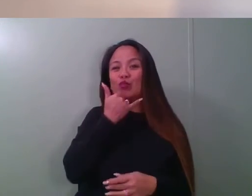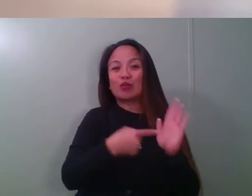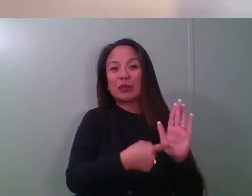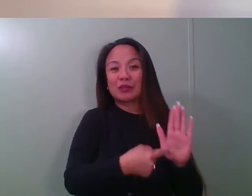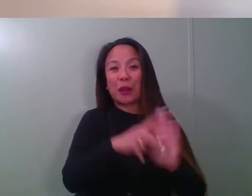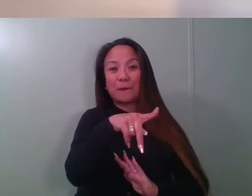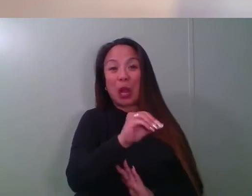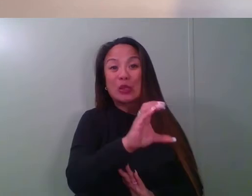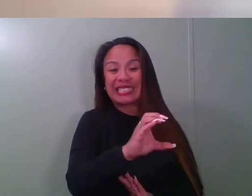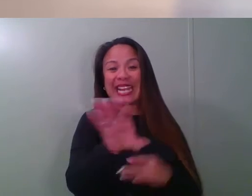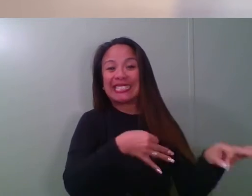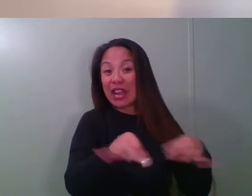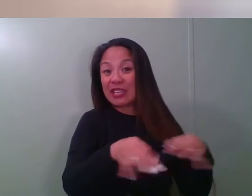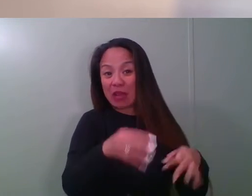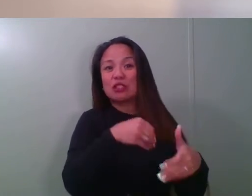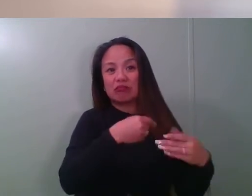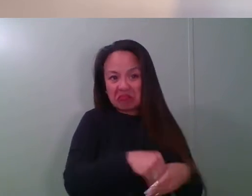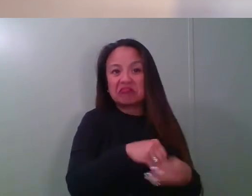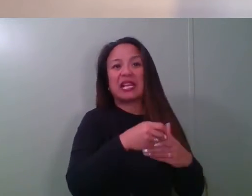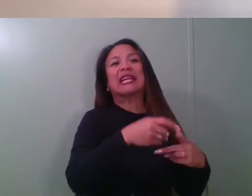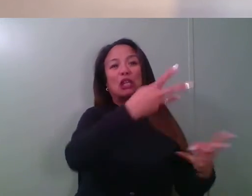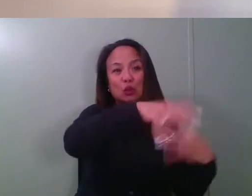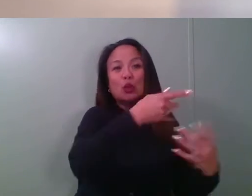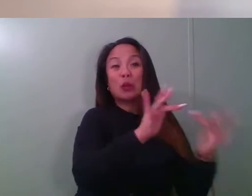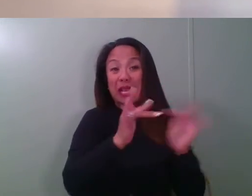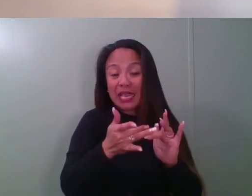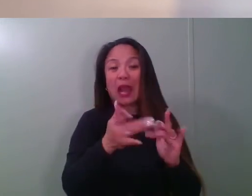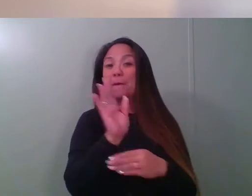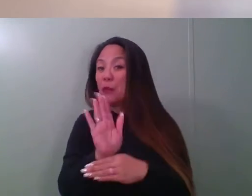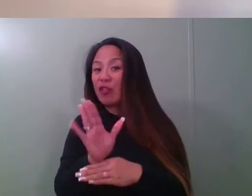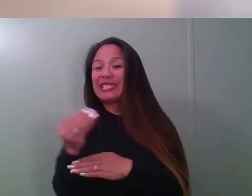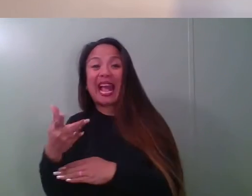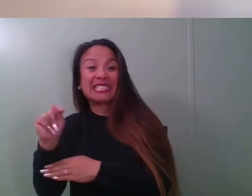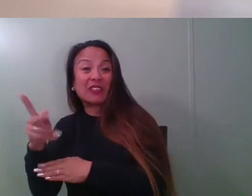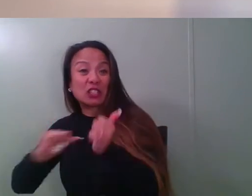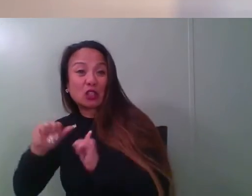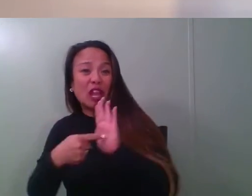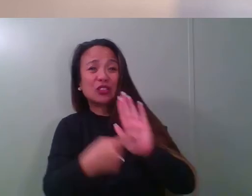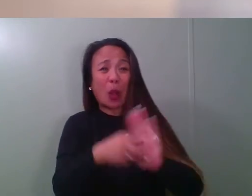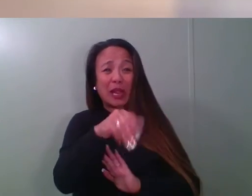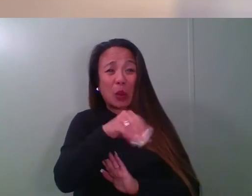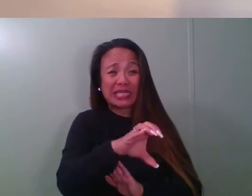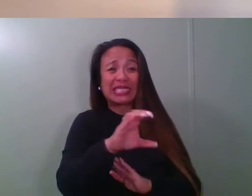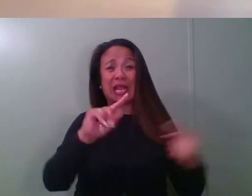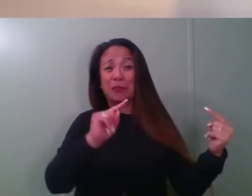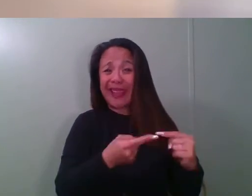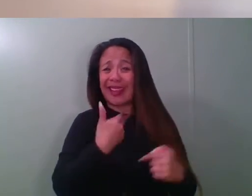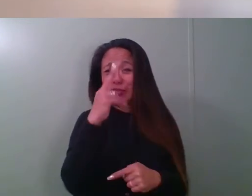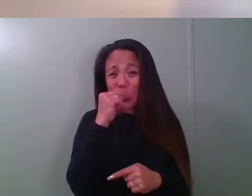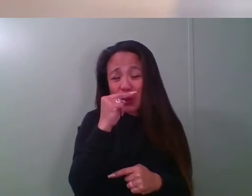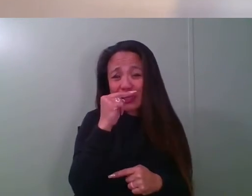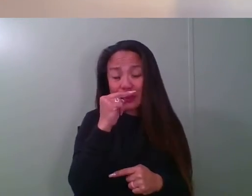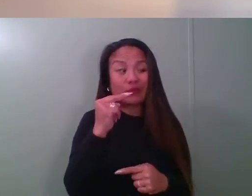of the misrepresentation of POC narratives in social media, movies, and television shows that depict POC pain as